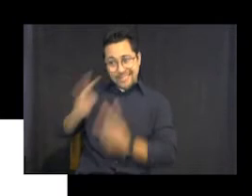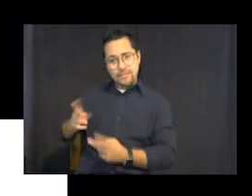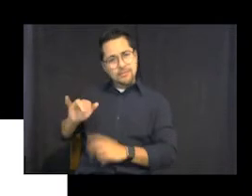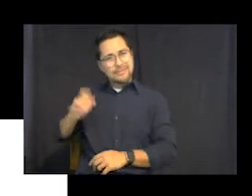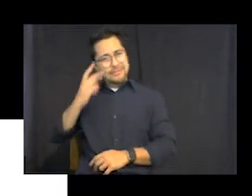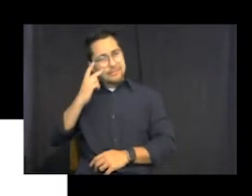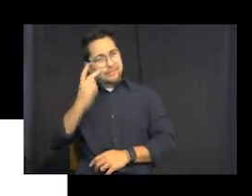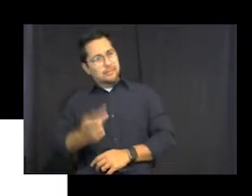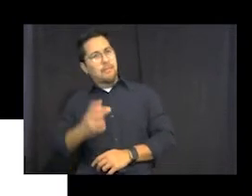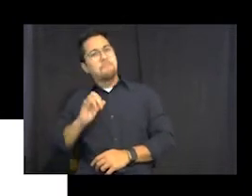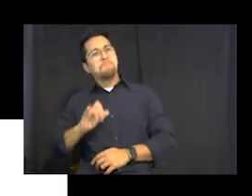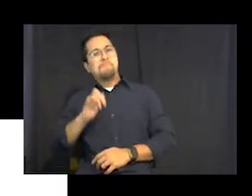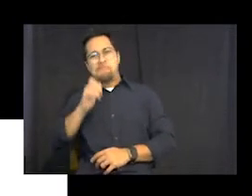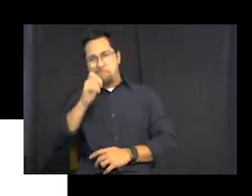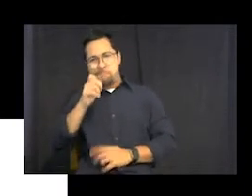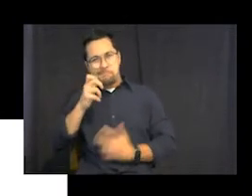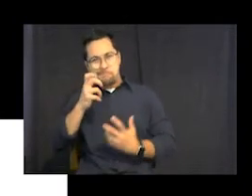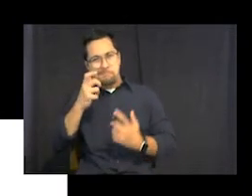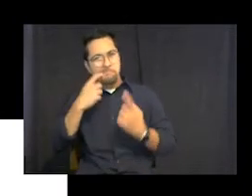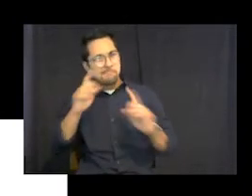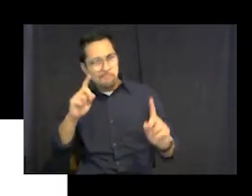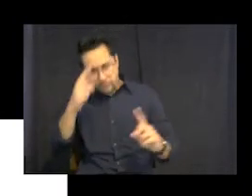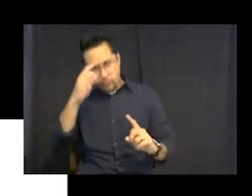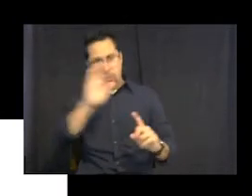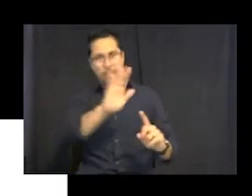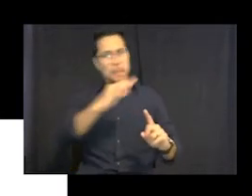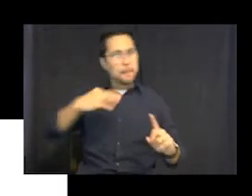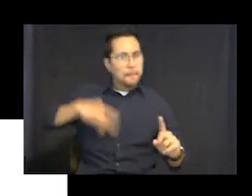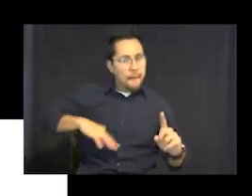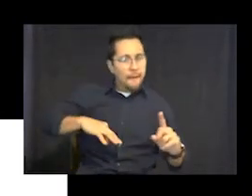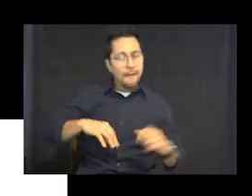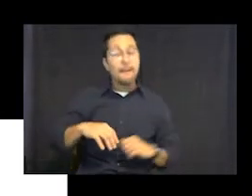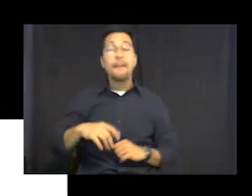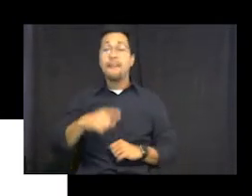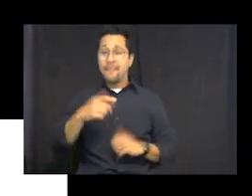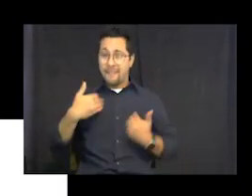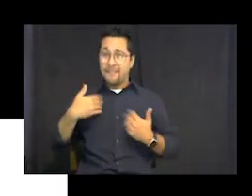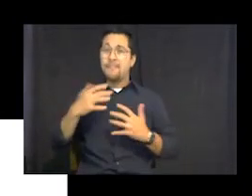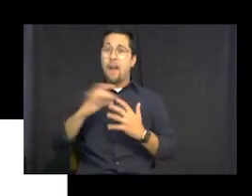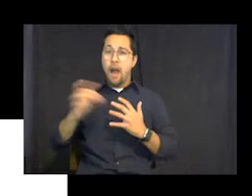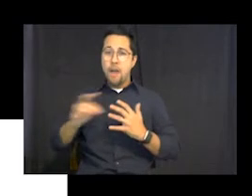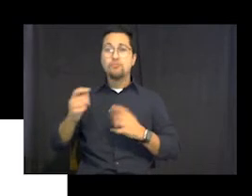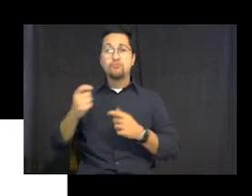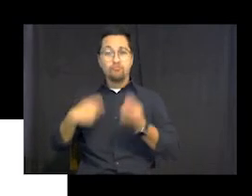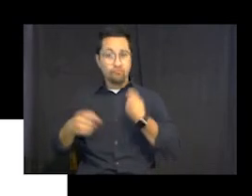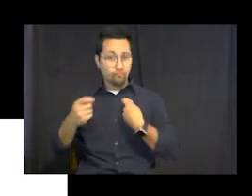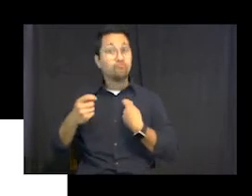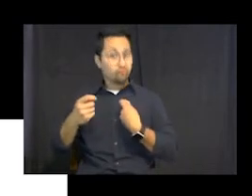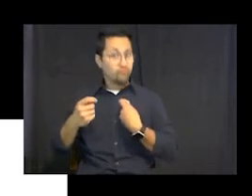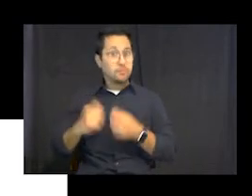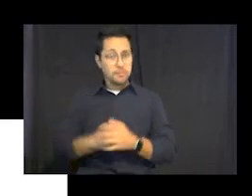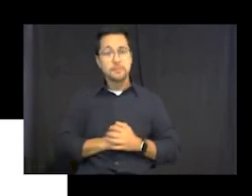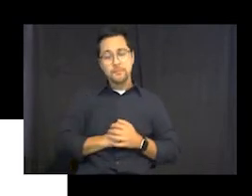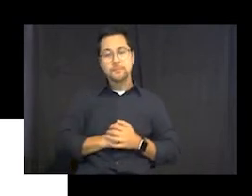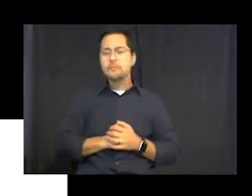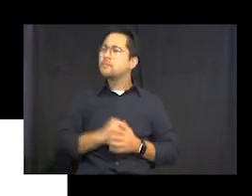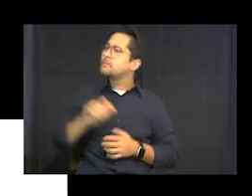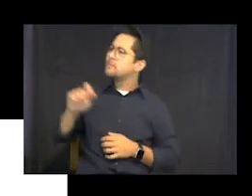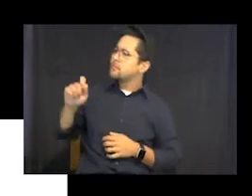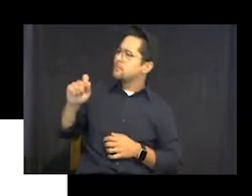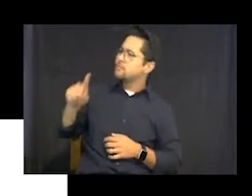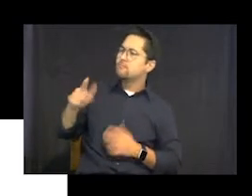it's not working out to the benefit of the individual, they do have the option to change. And